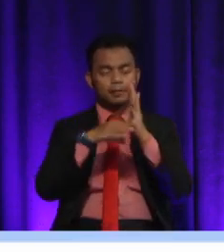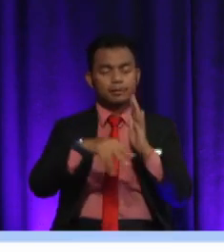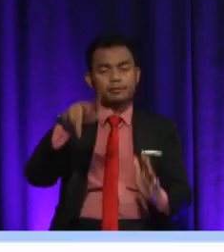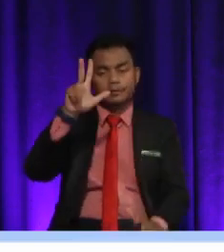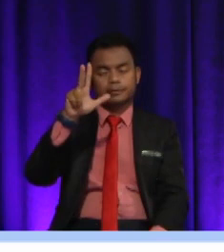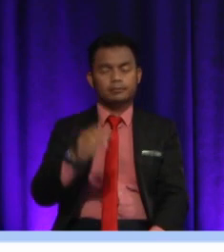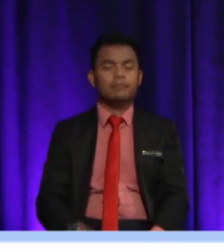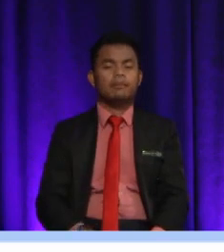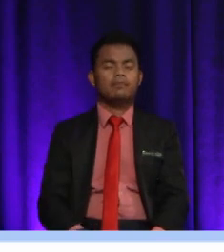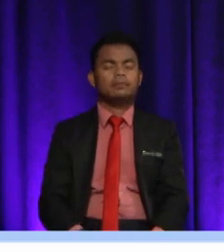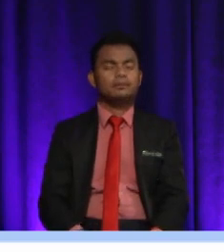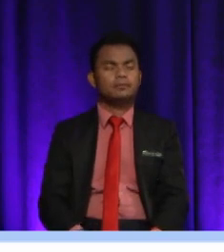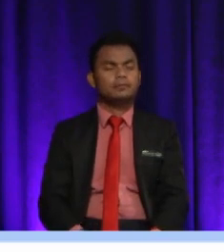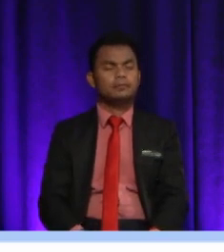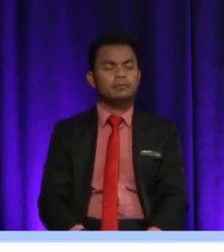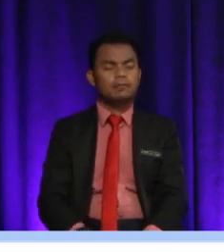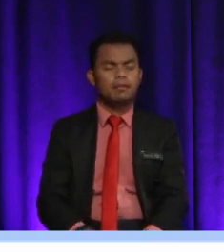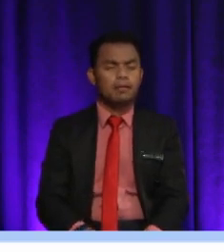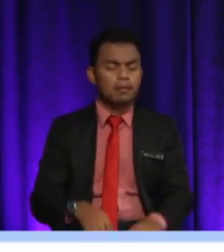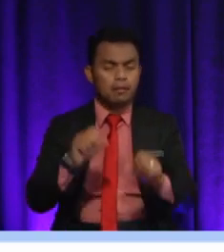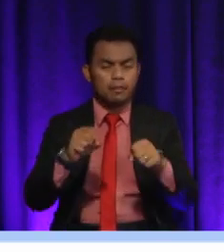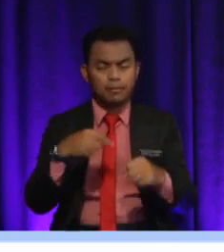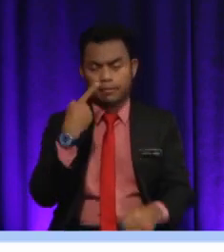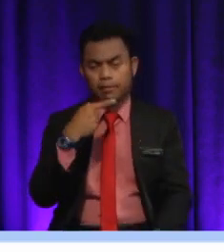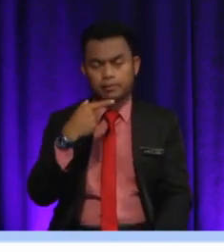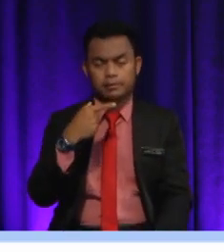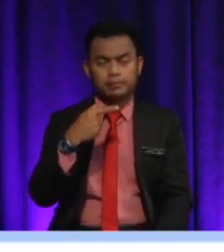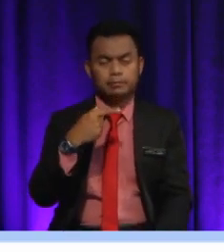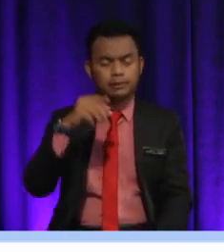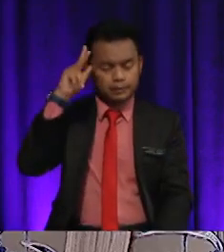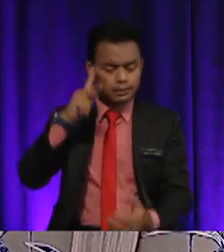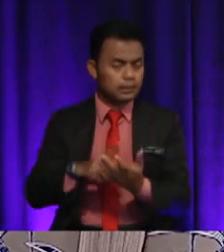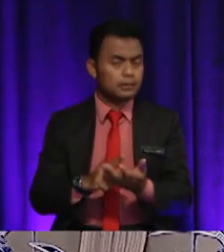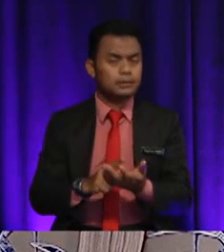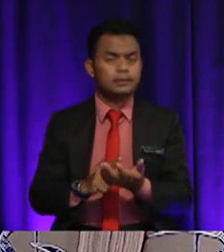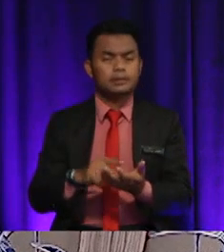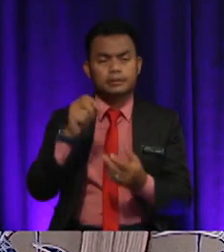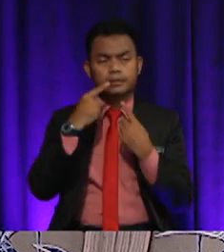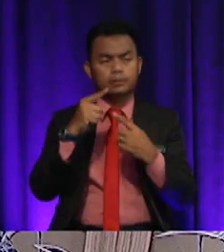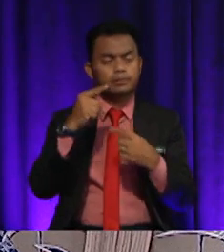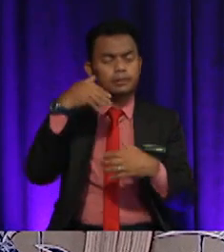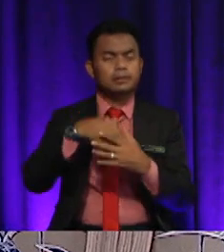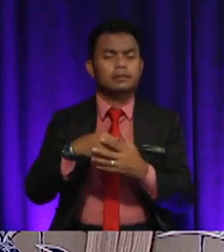3. Could someone help and identify the answer in the paragraph?